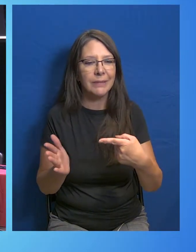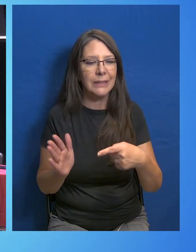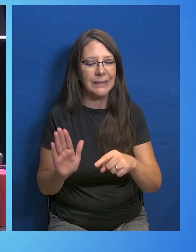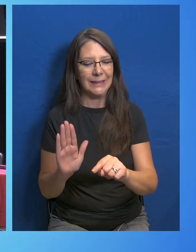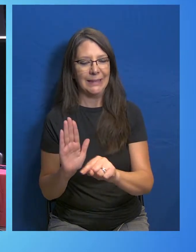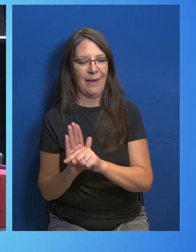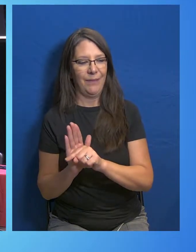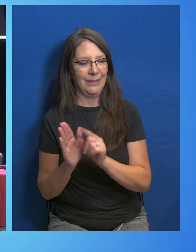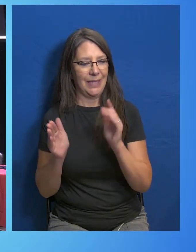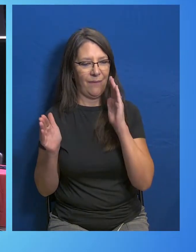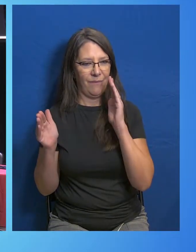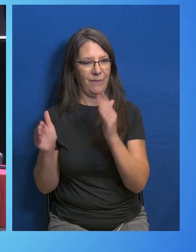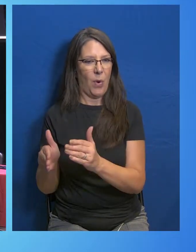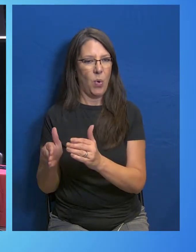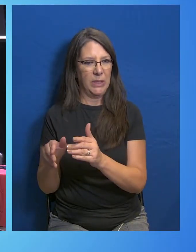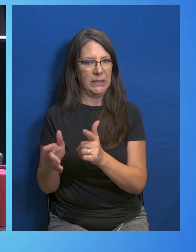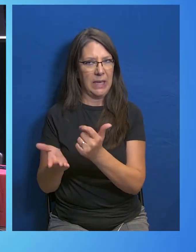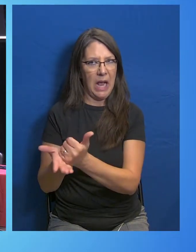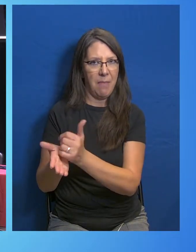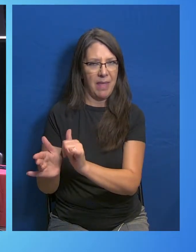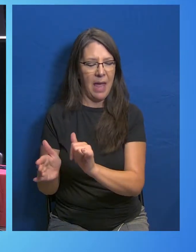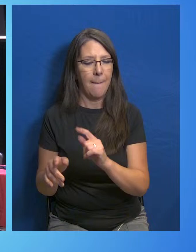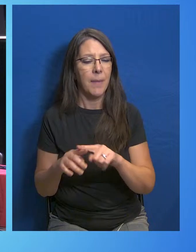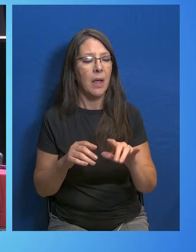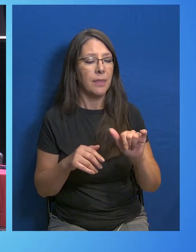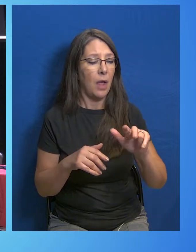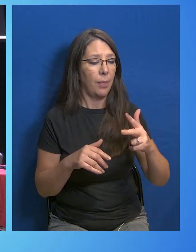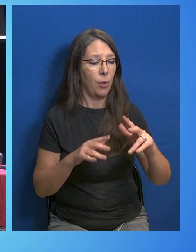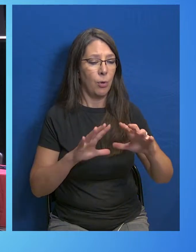focused, whereas the third party could be